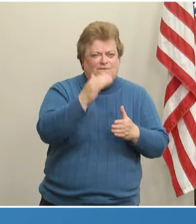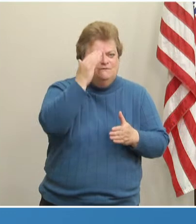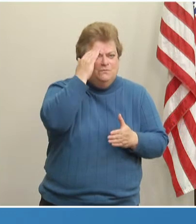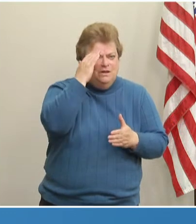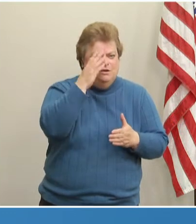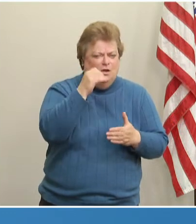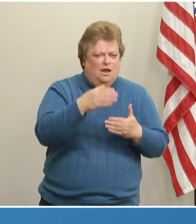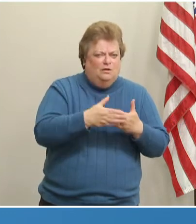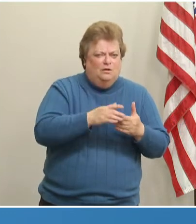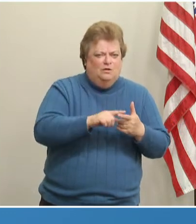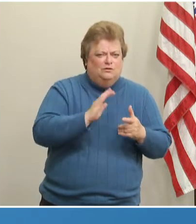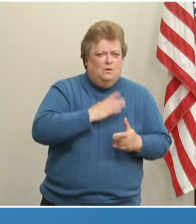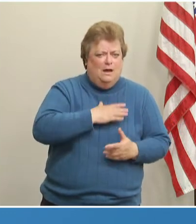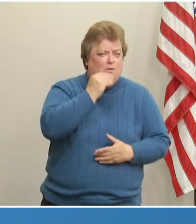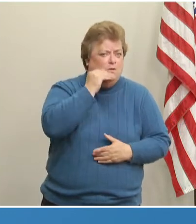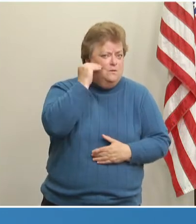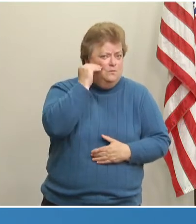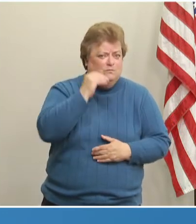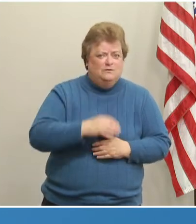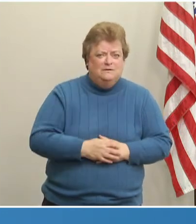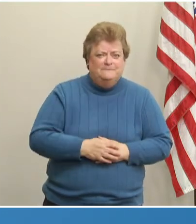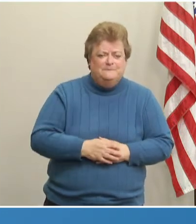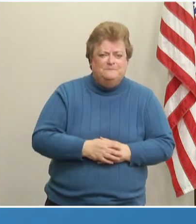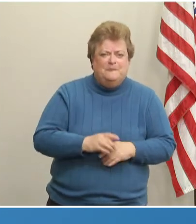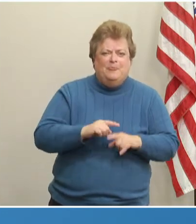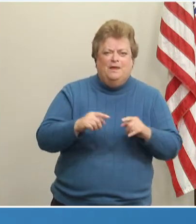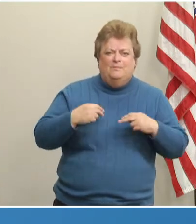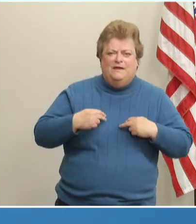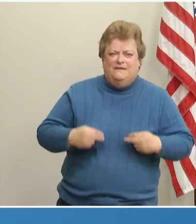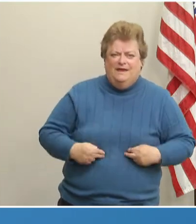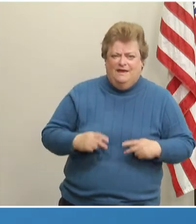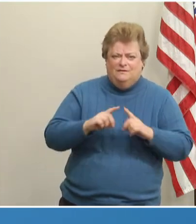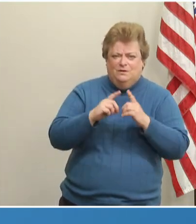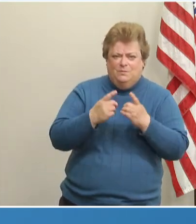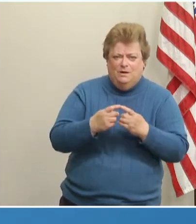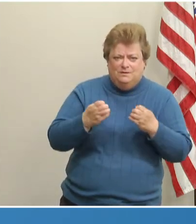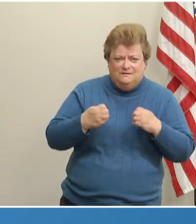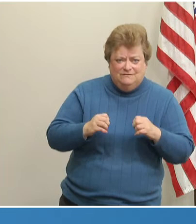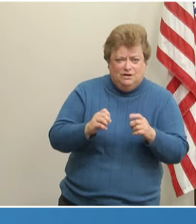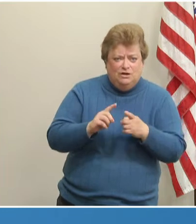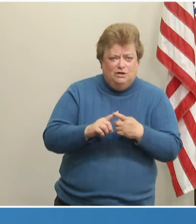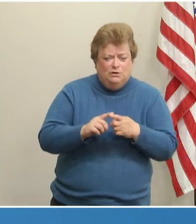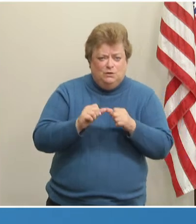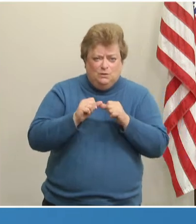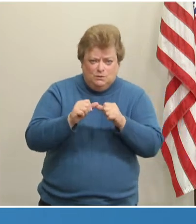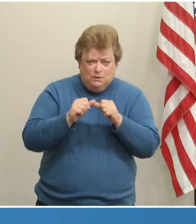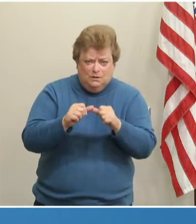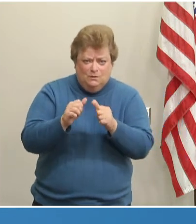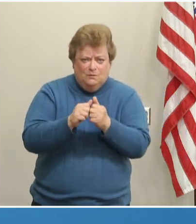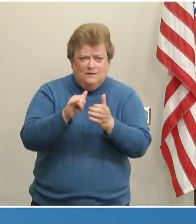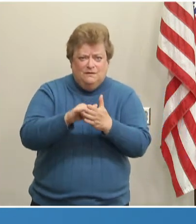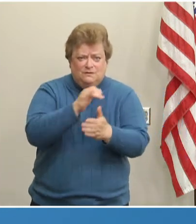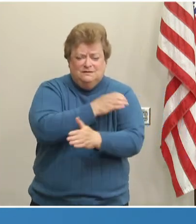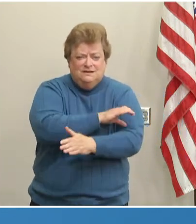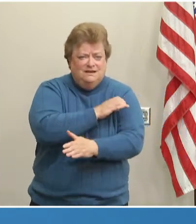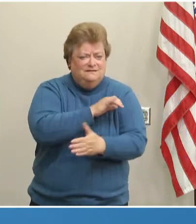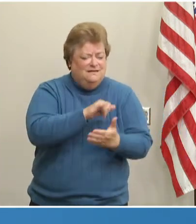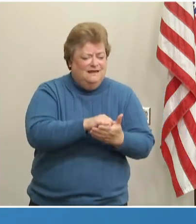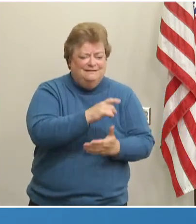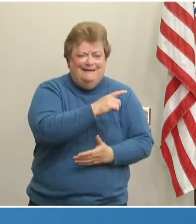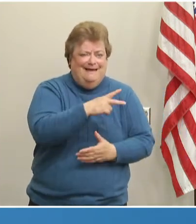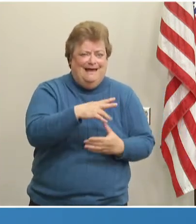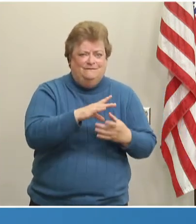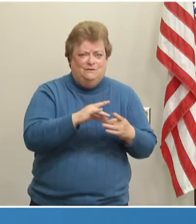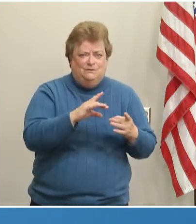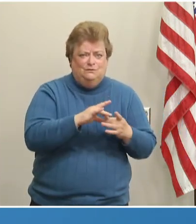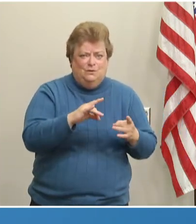home. However, the health department's efforts to stand up these clinics is only half the story, and the end of this